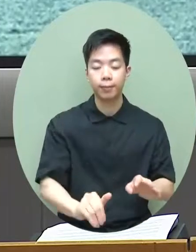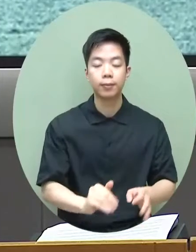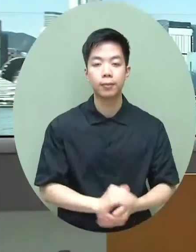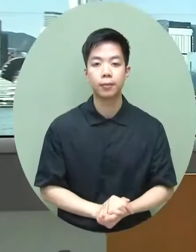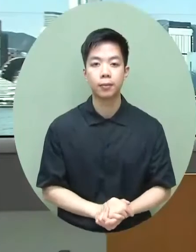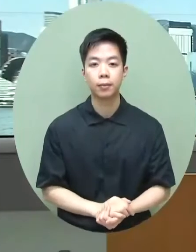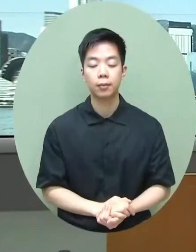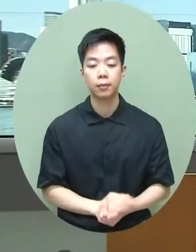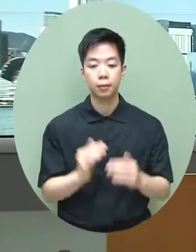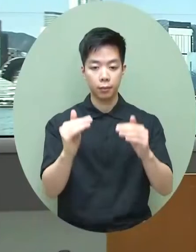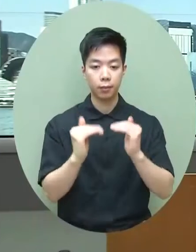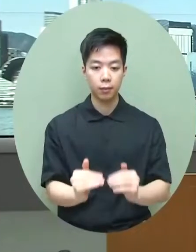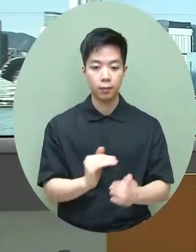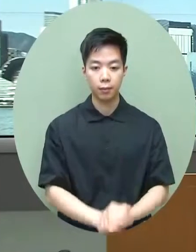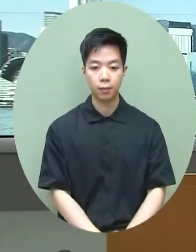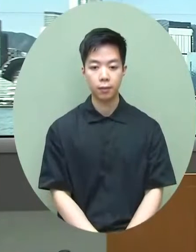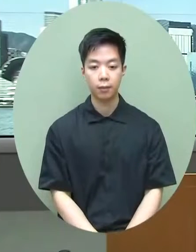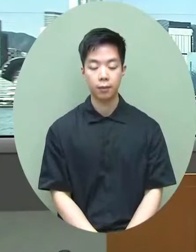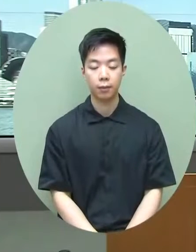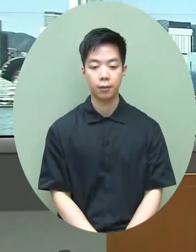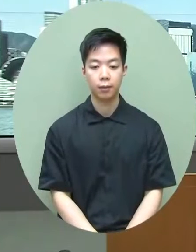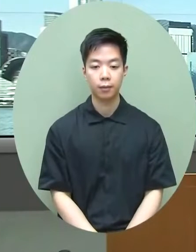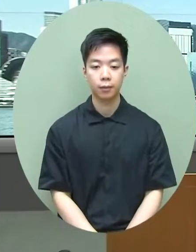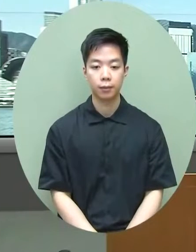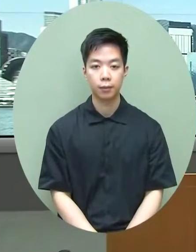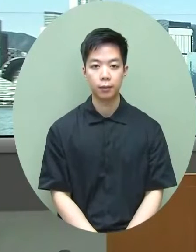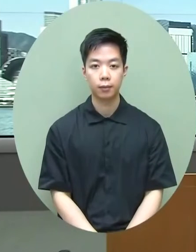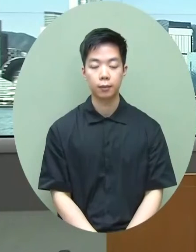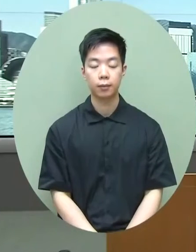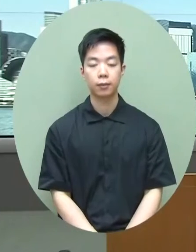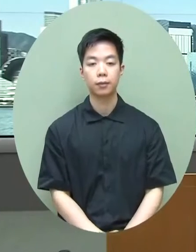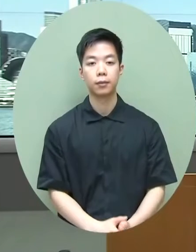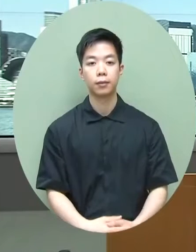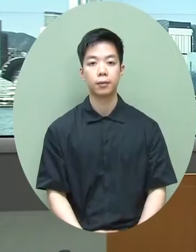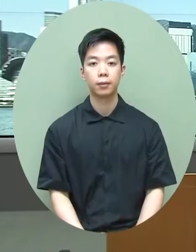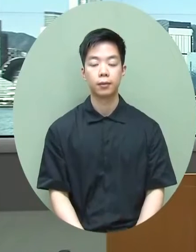as possible. Next one, lady over there at the back.